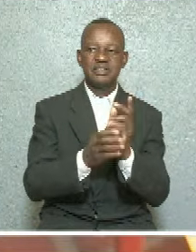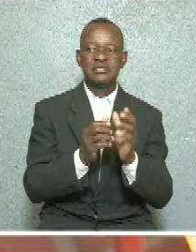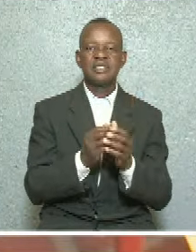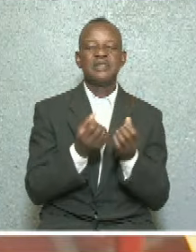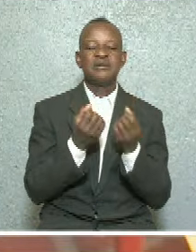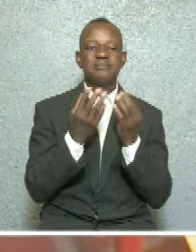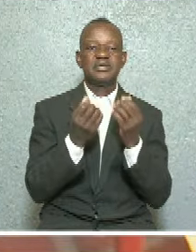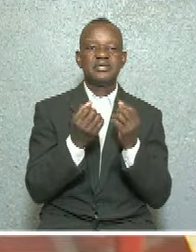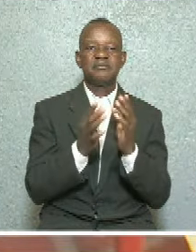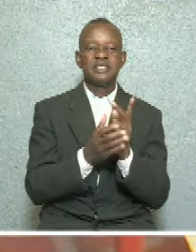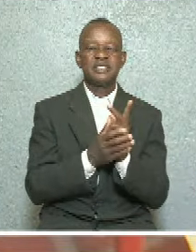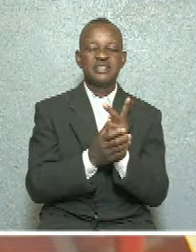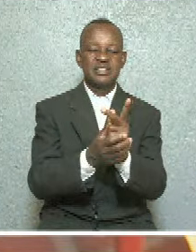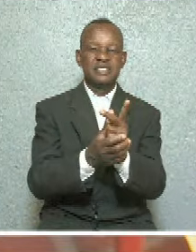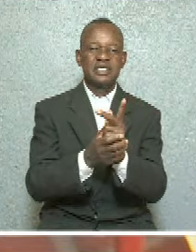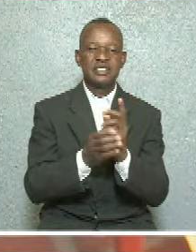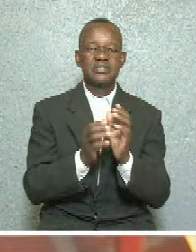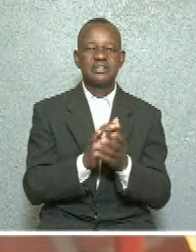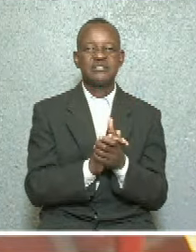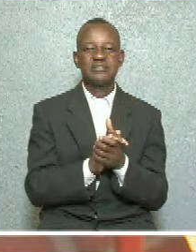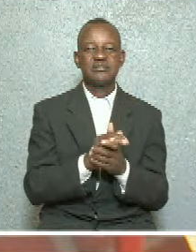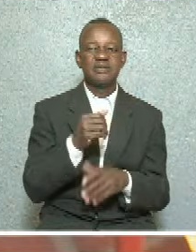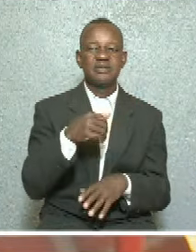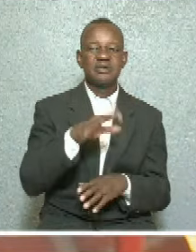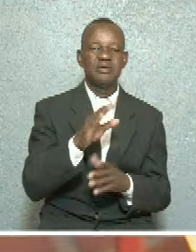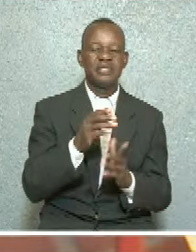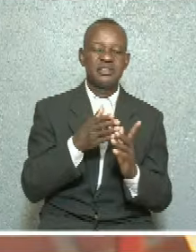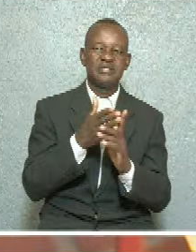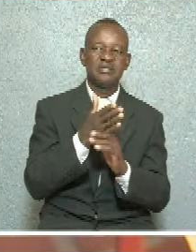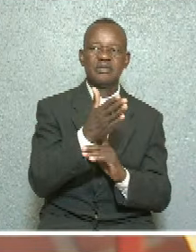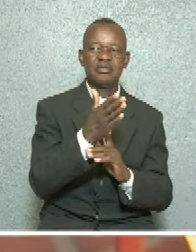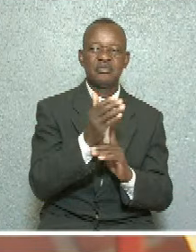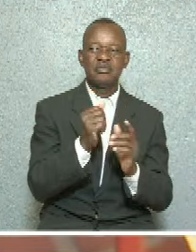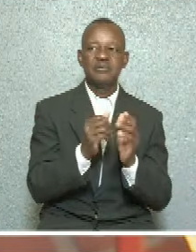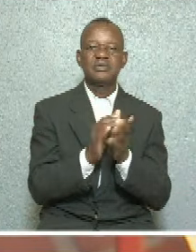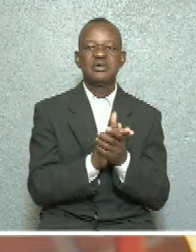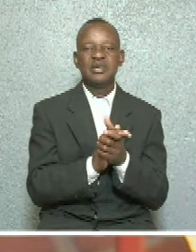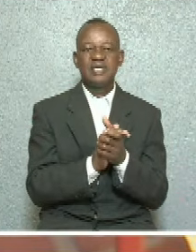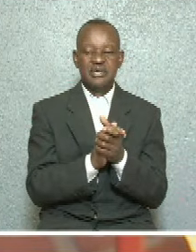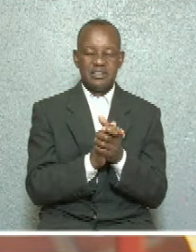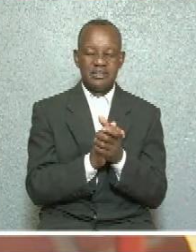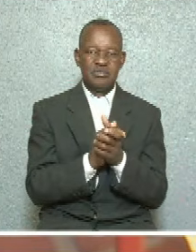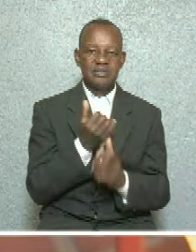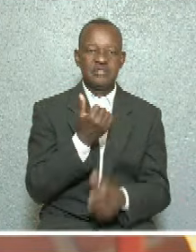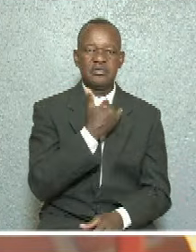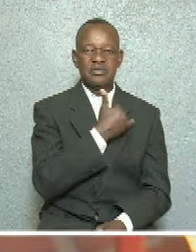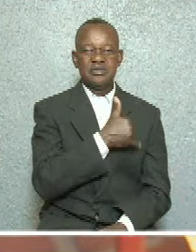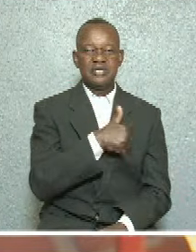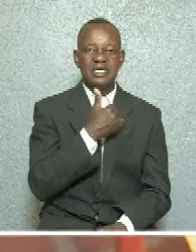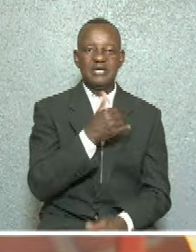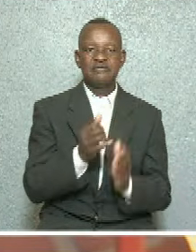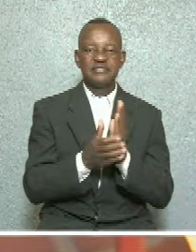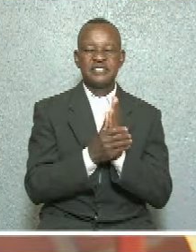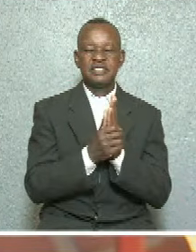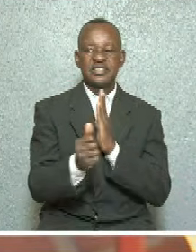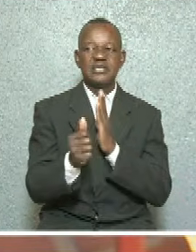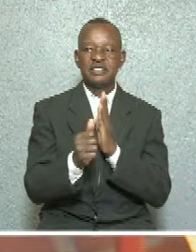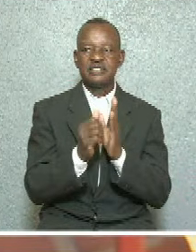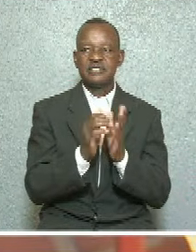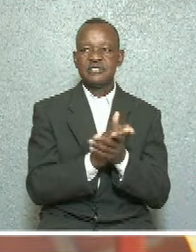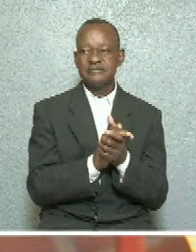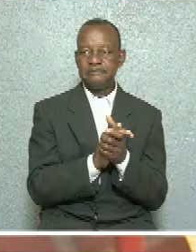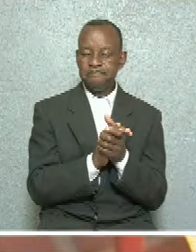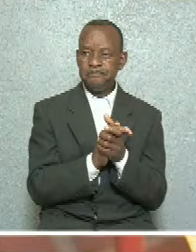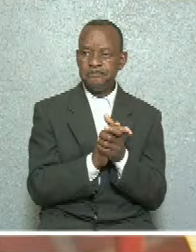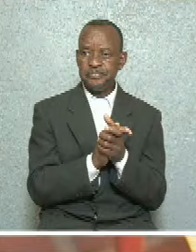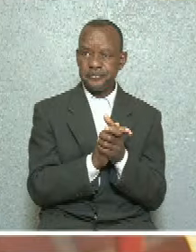classes came out better people and all that. Yeah, so after joining the program, then I started attending the program